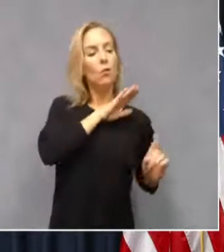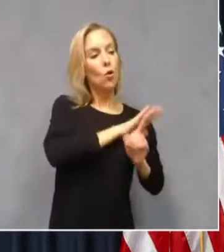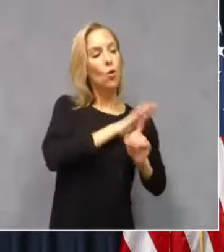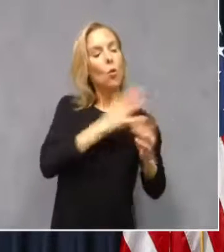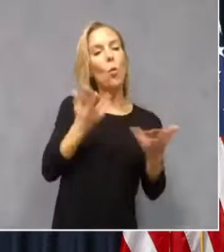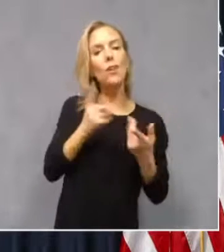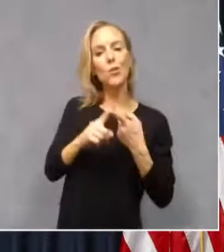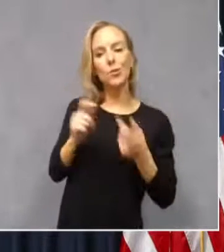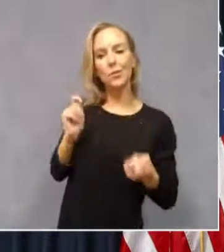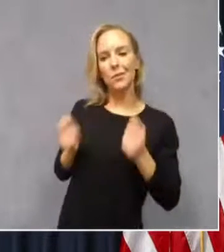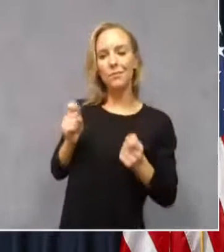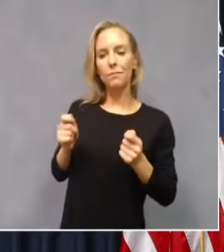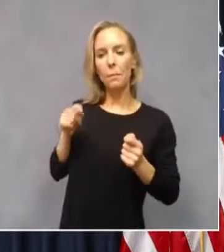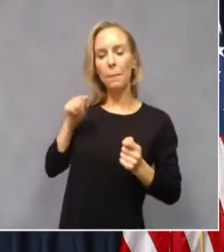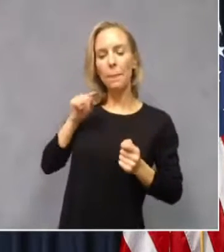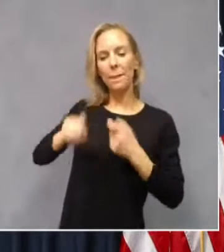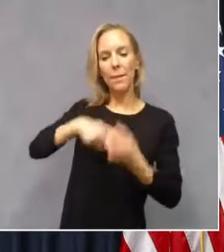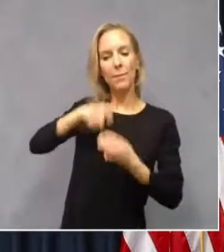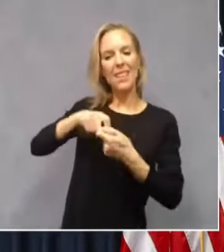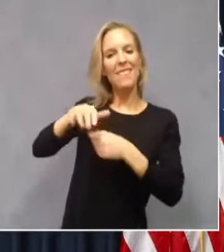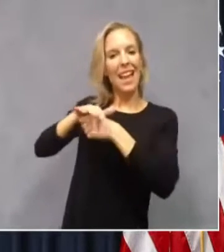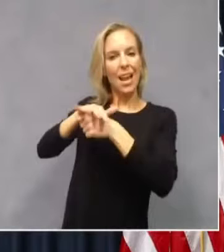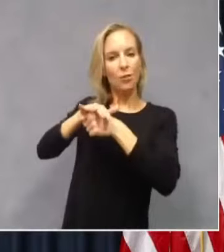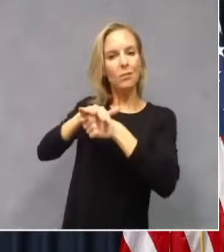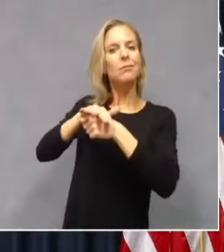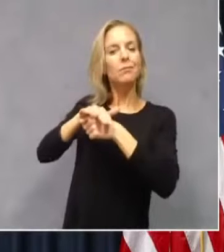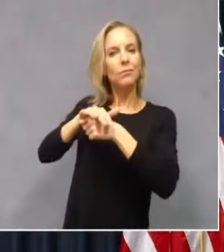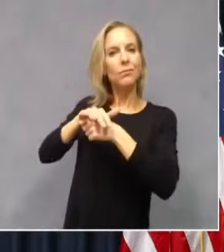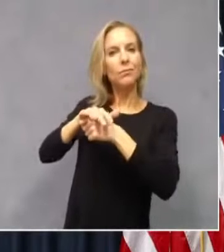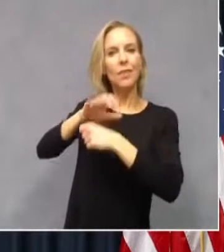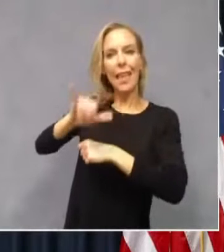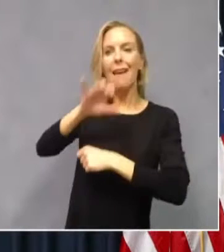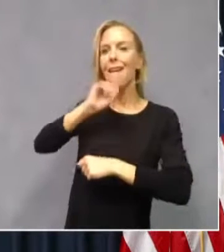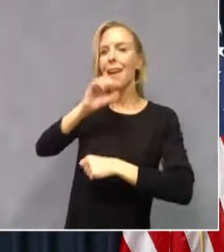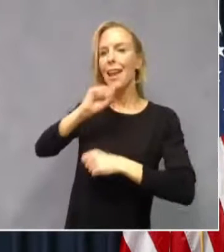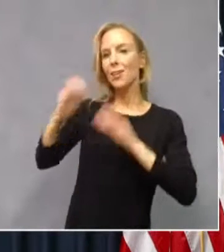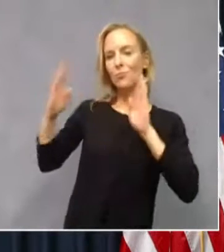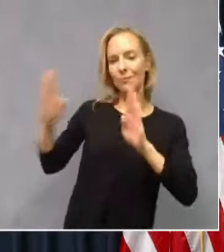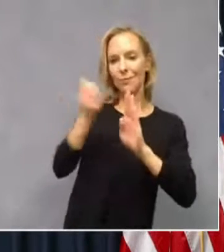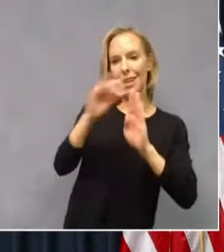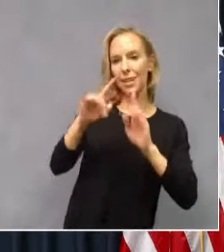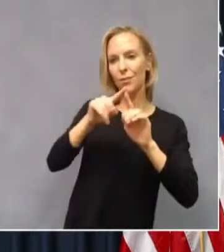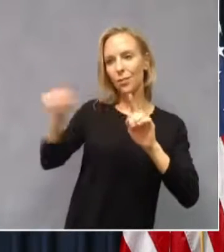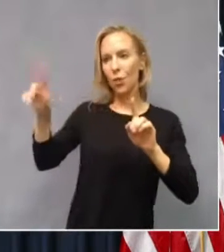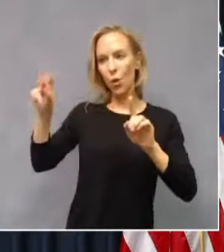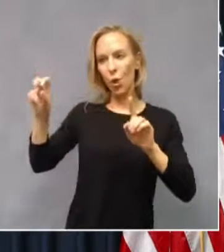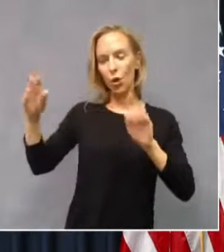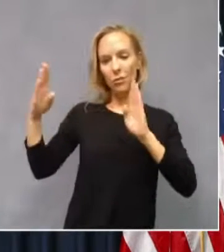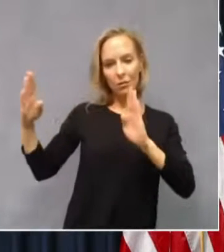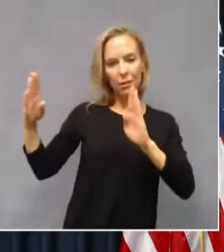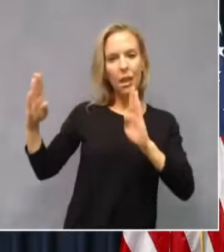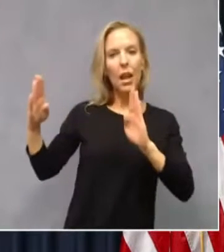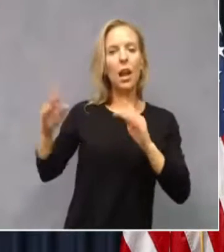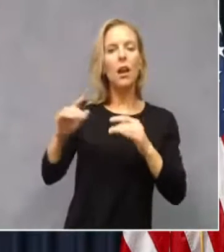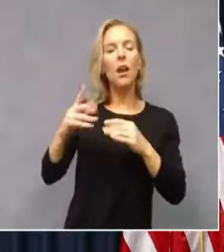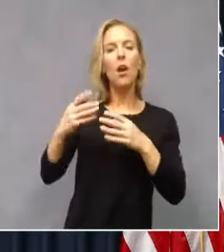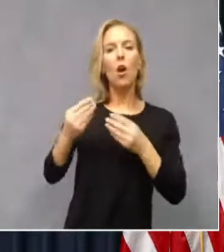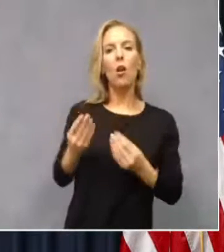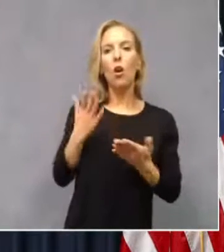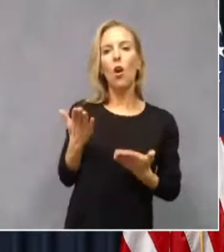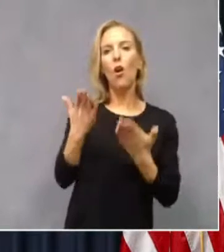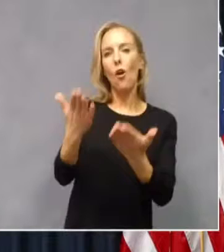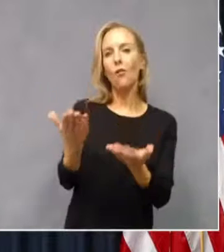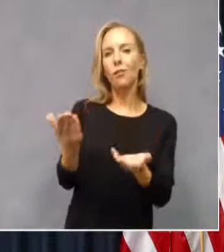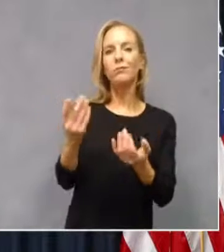sites specifically to that age group and having more of the rapid tests, in some